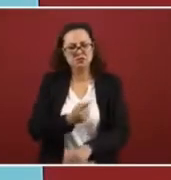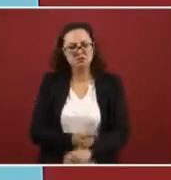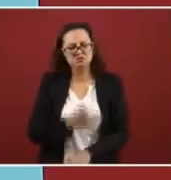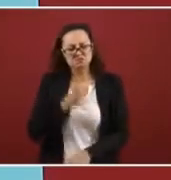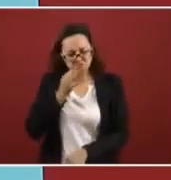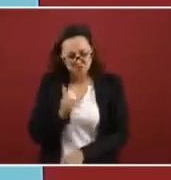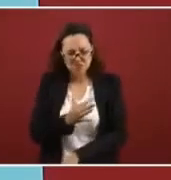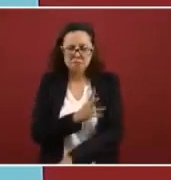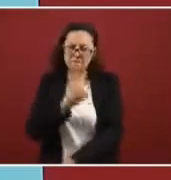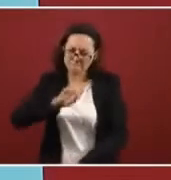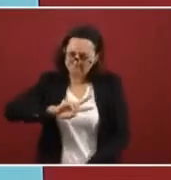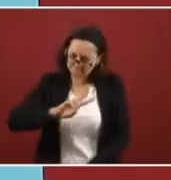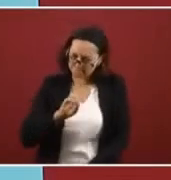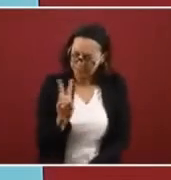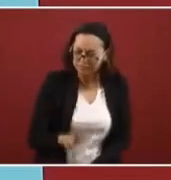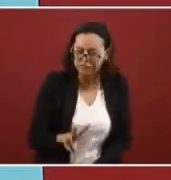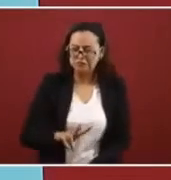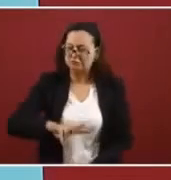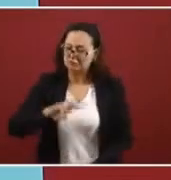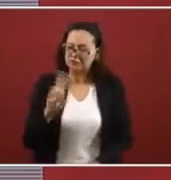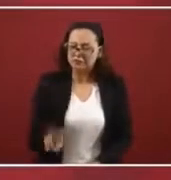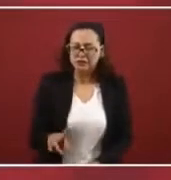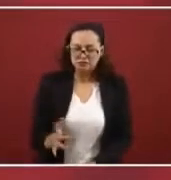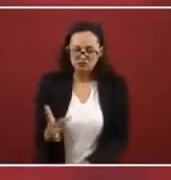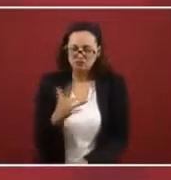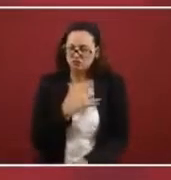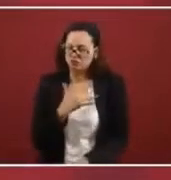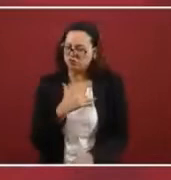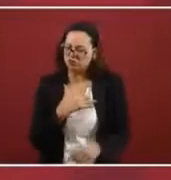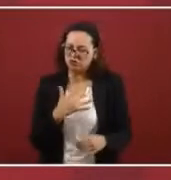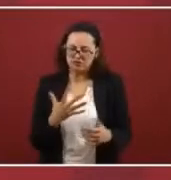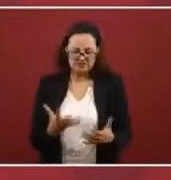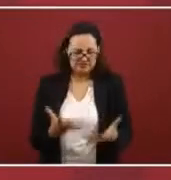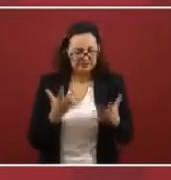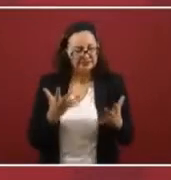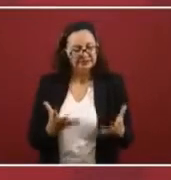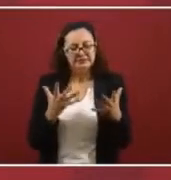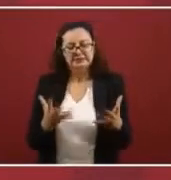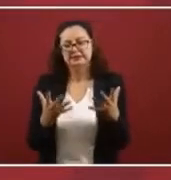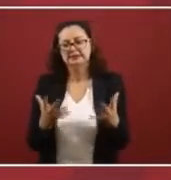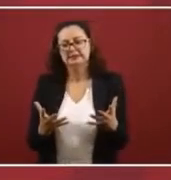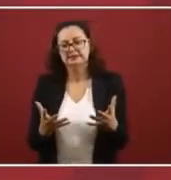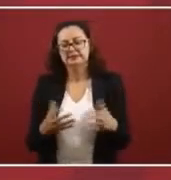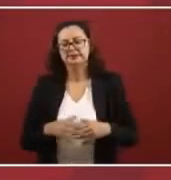that I desire with all my heart,